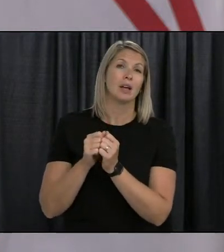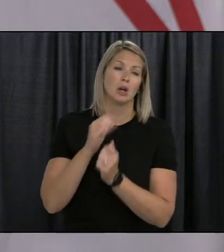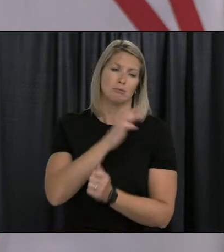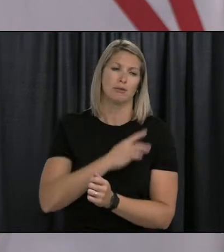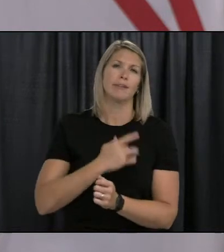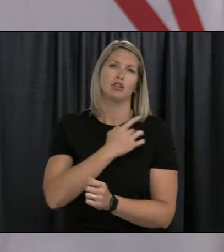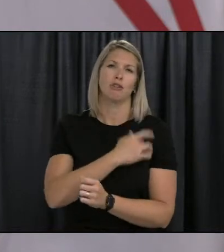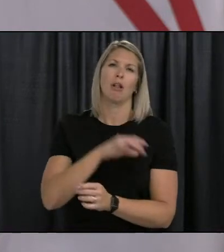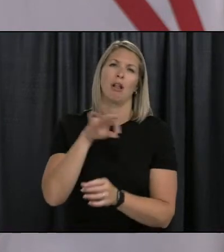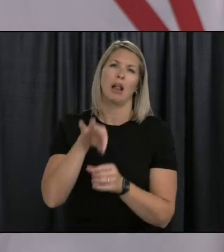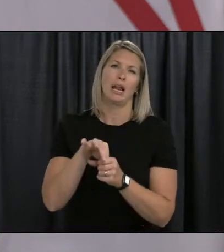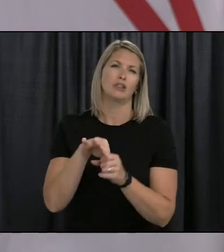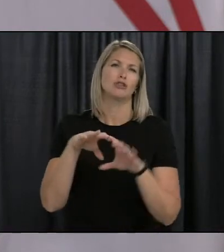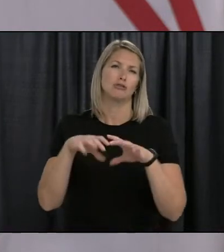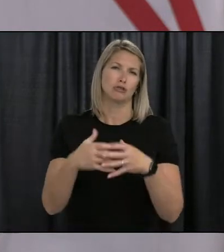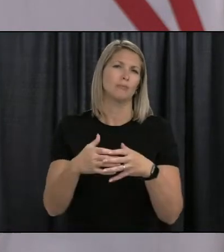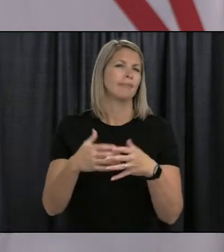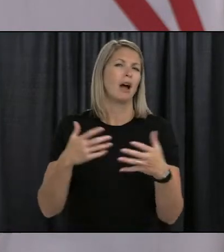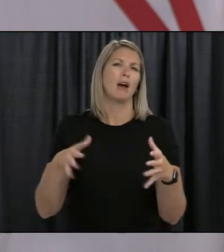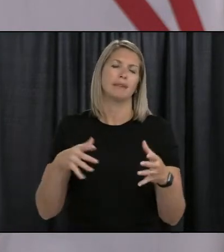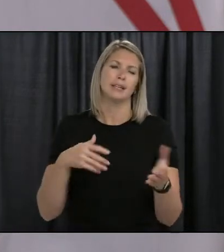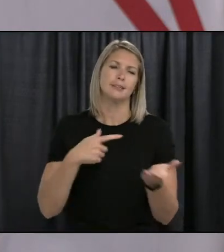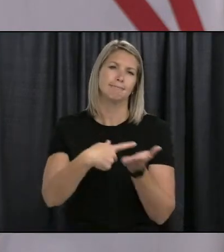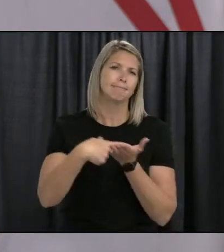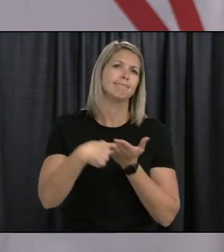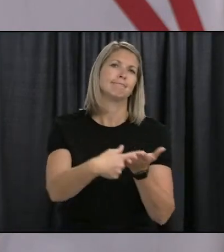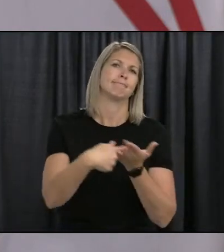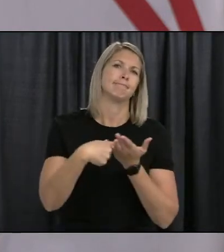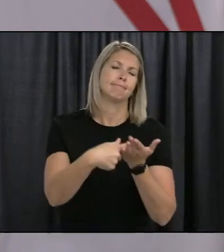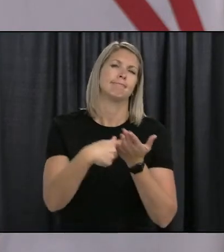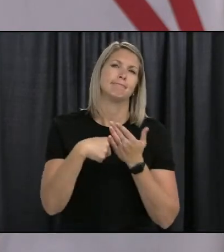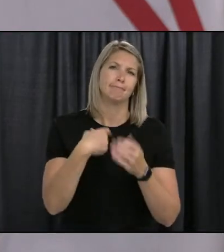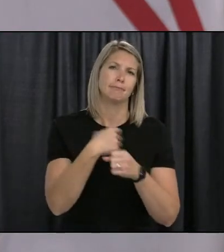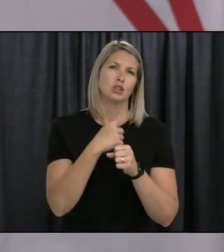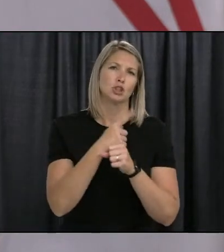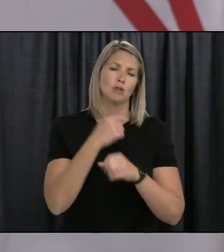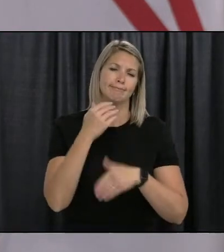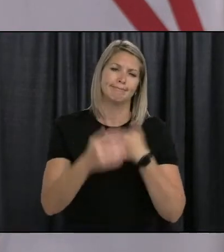provincial elections group to discuss some of those measures. So,